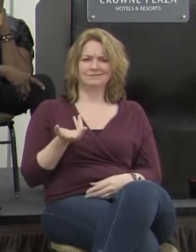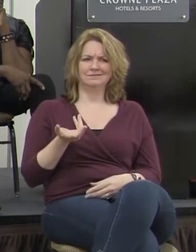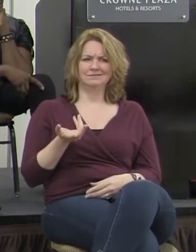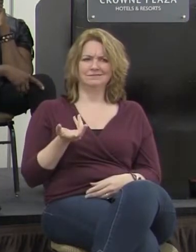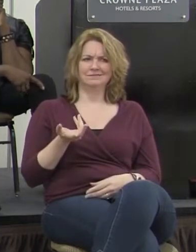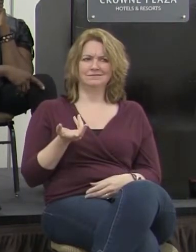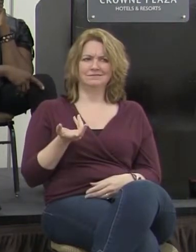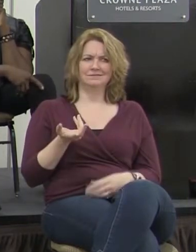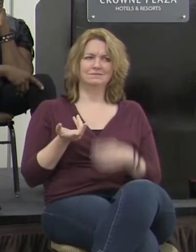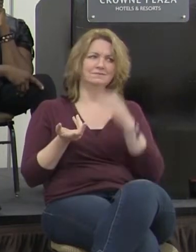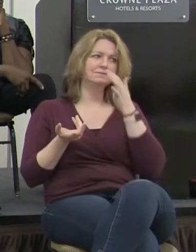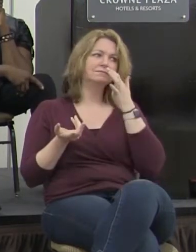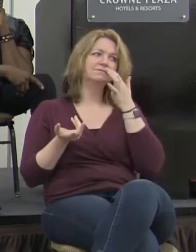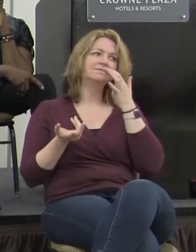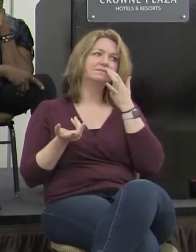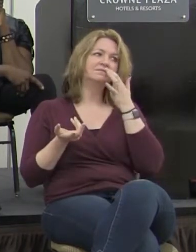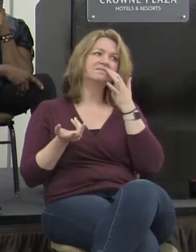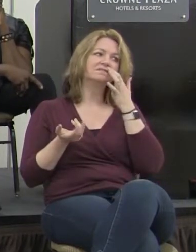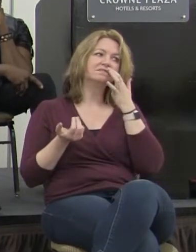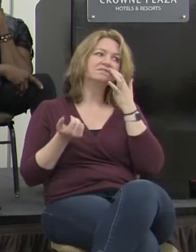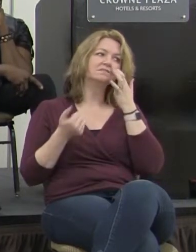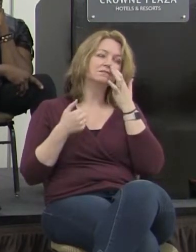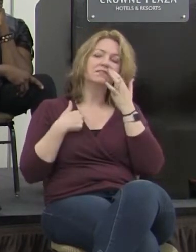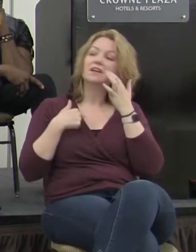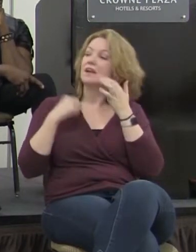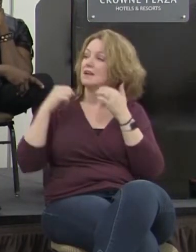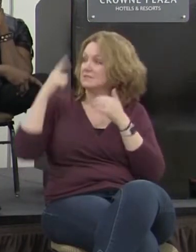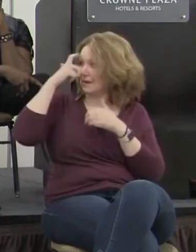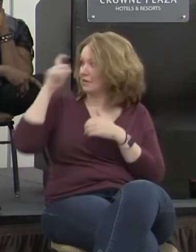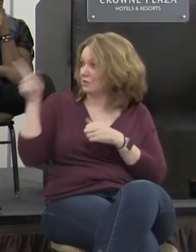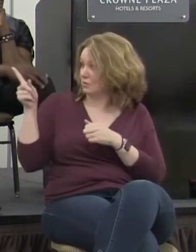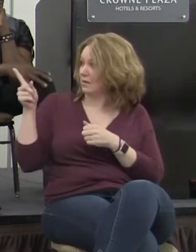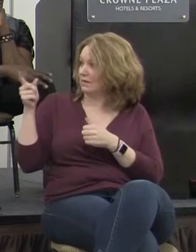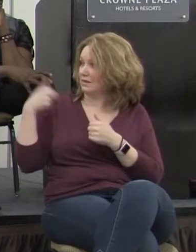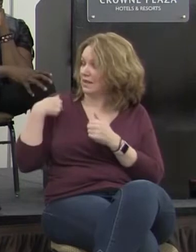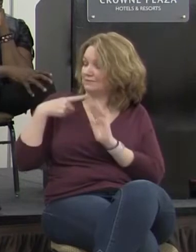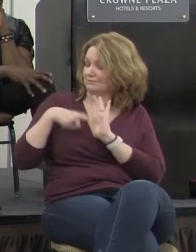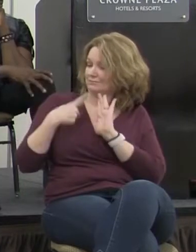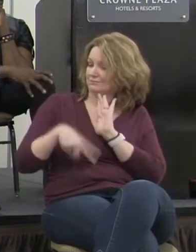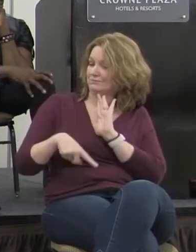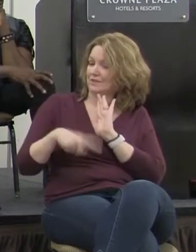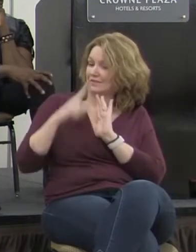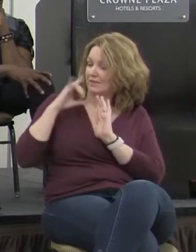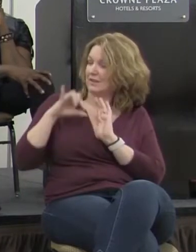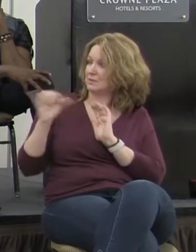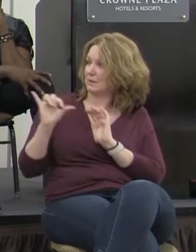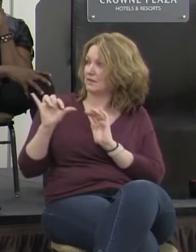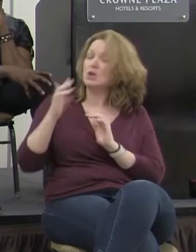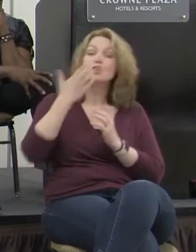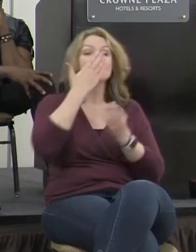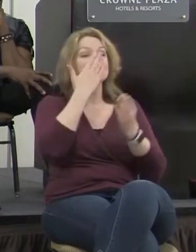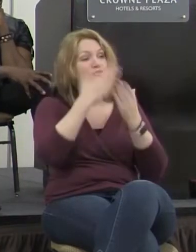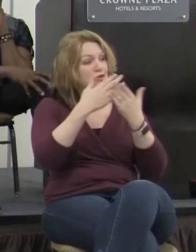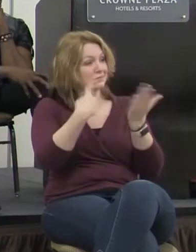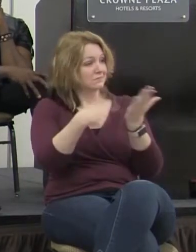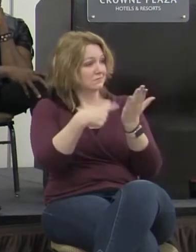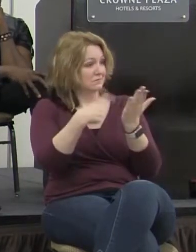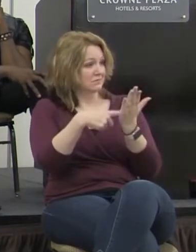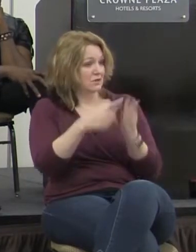And I got a lot of flack, and I suspect Daddy Rod did. But it was a good conversation and a needed conversation. It was a